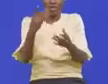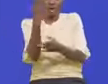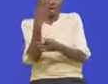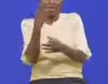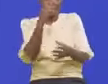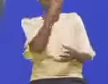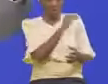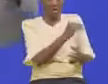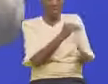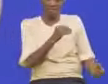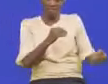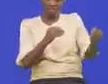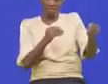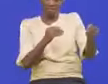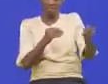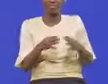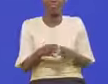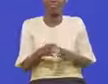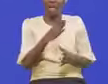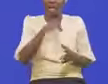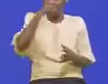Egale amgbetoha basi.